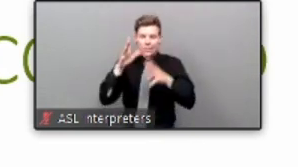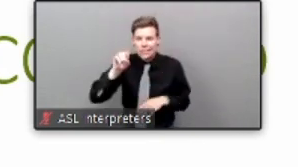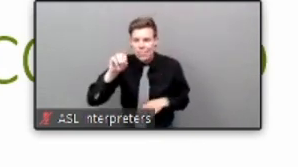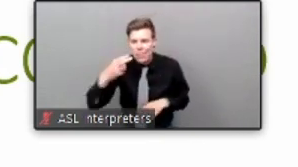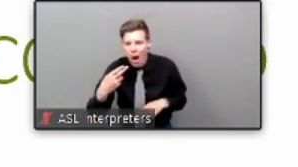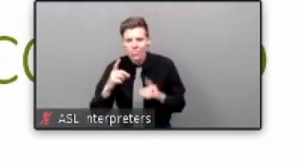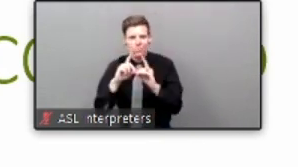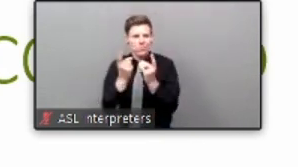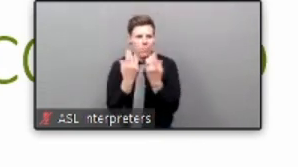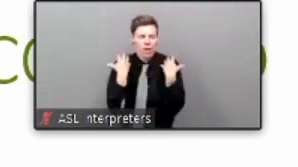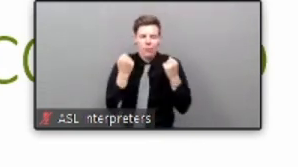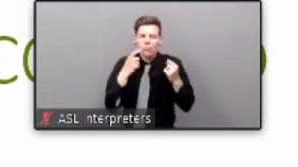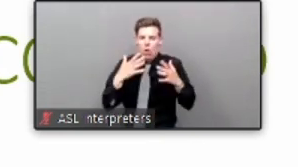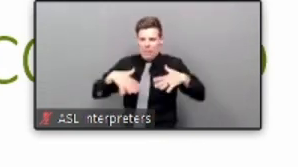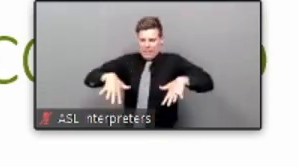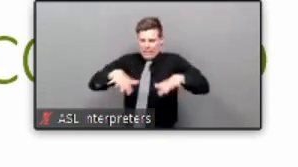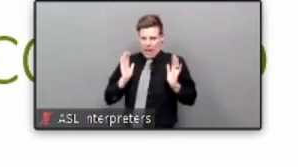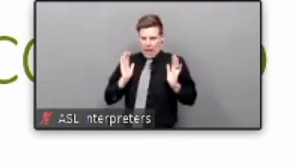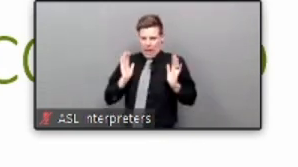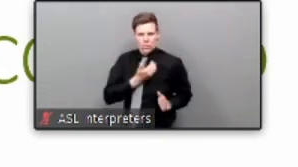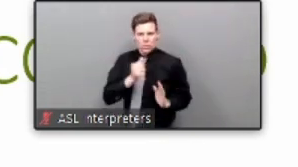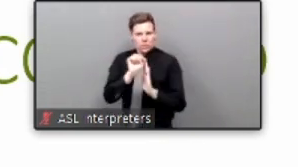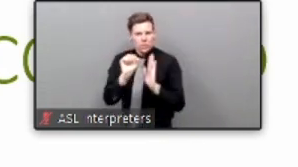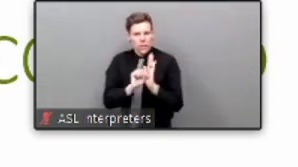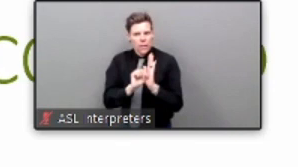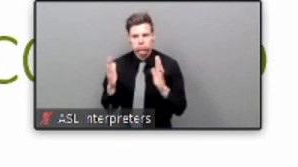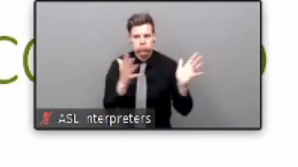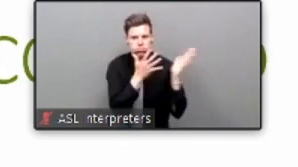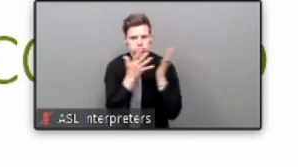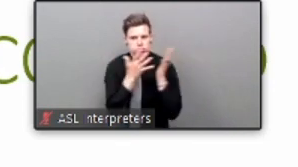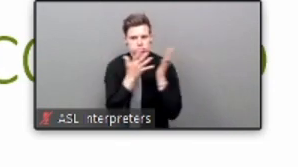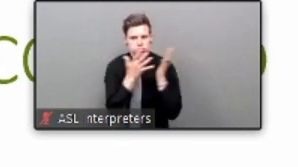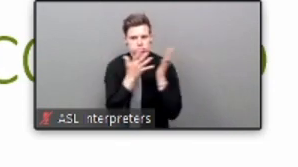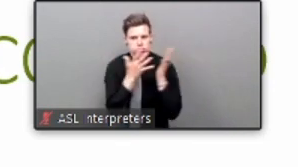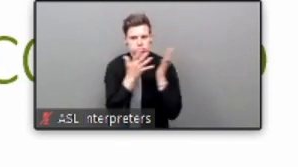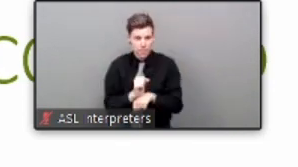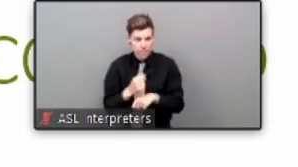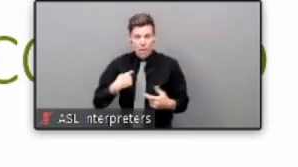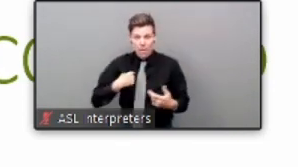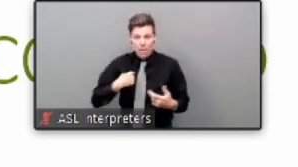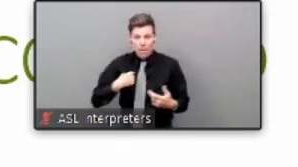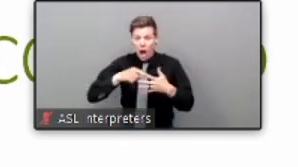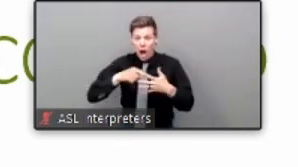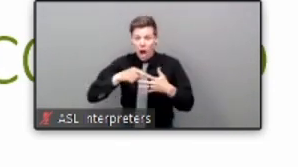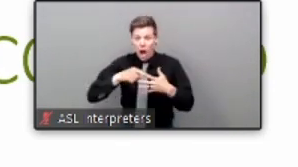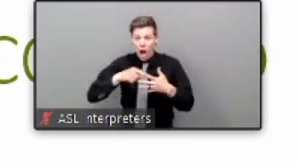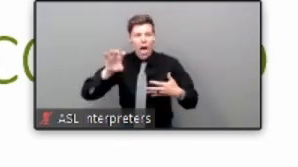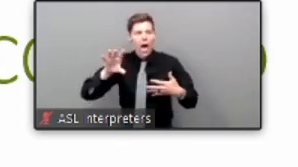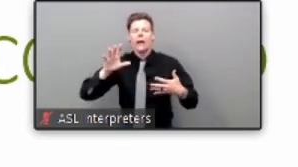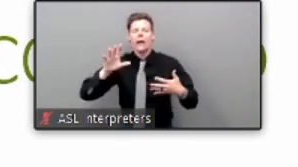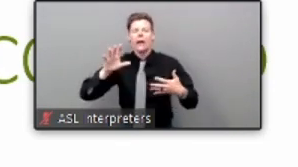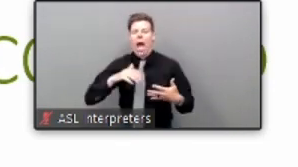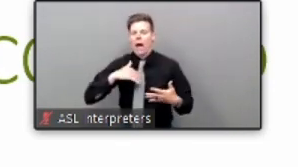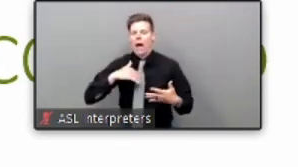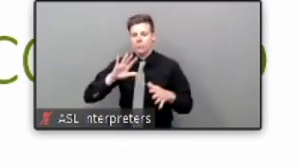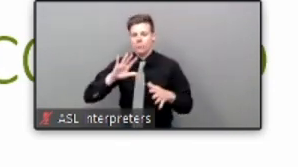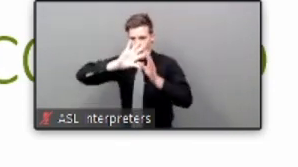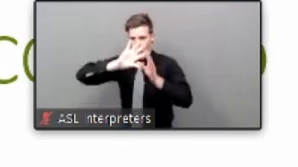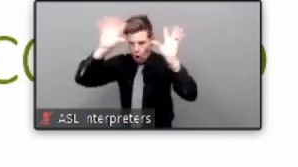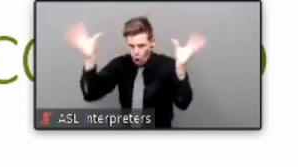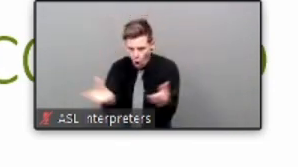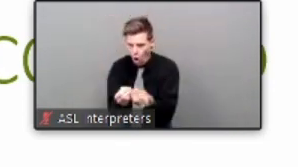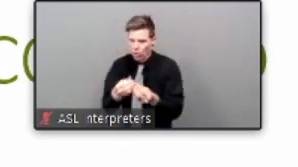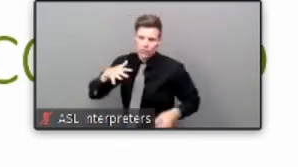state. Trouble is, once you start thanking people, then you realize it's too long a list to make it all the way through. But you can see that we're way, way